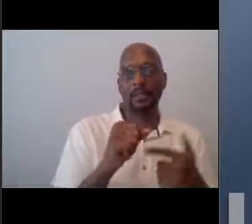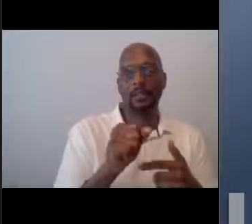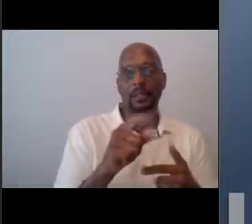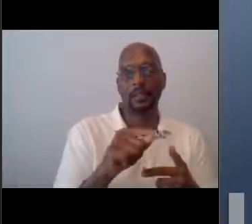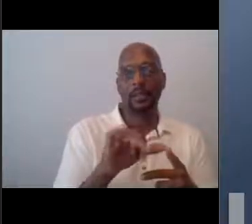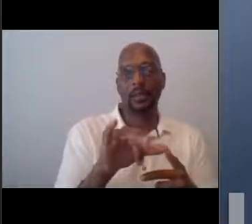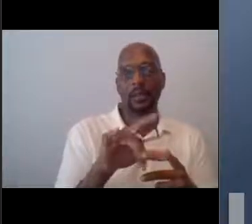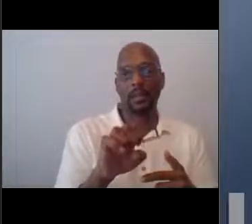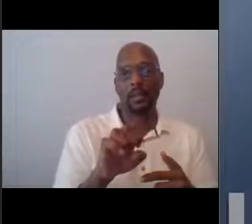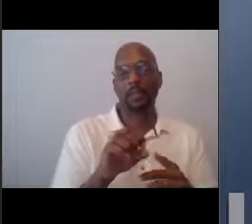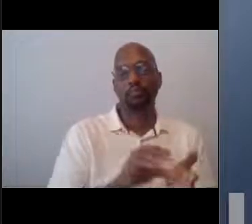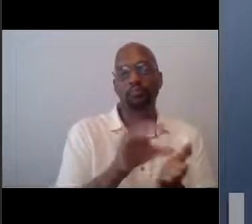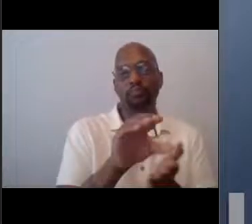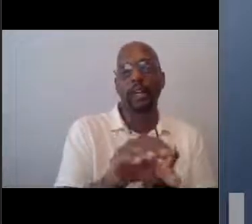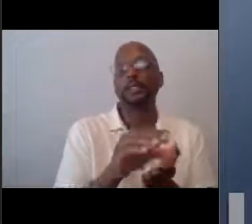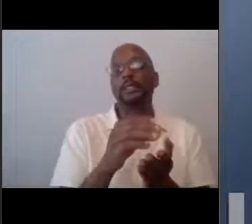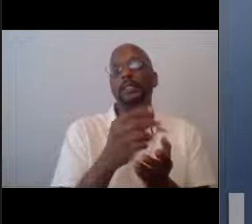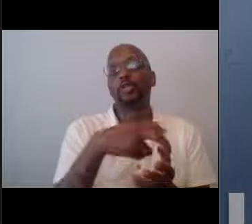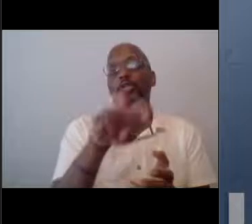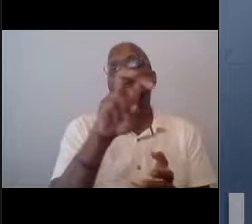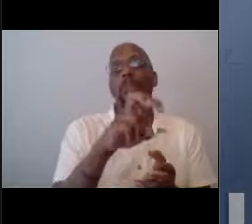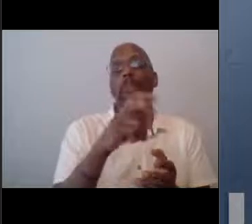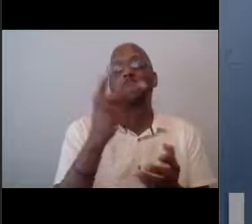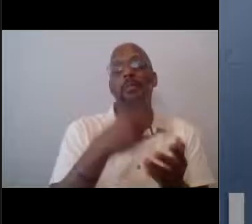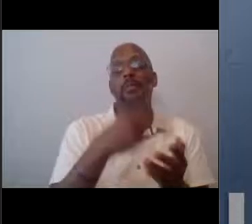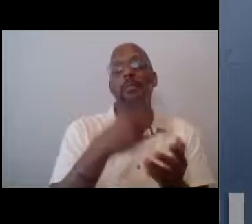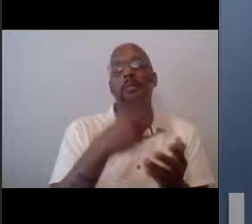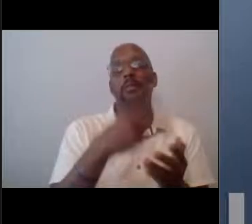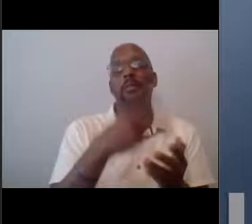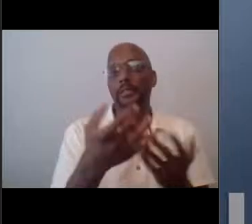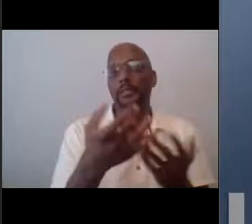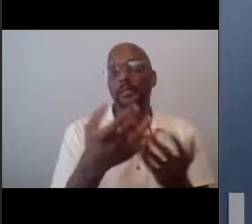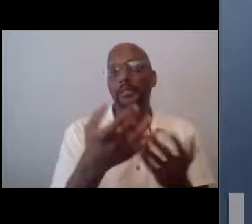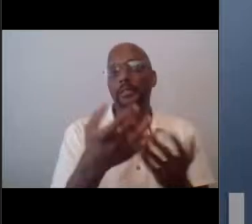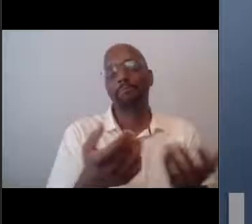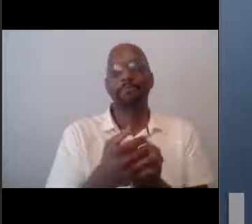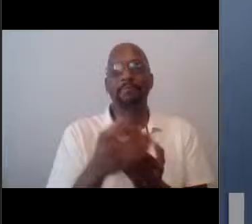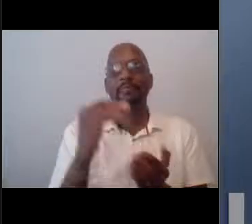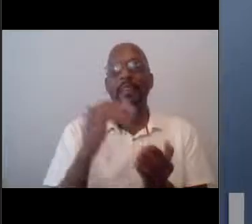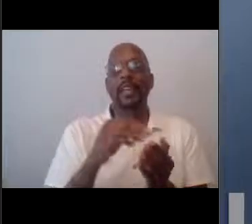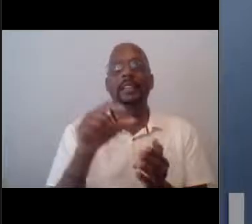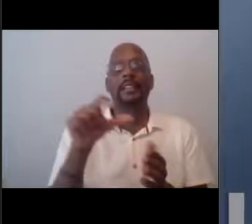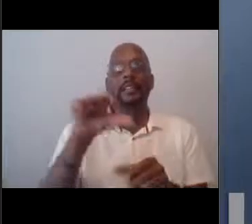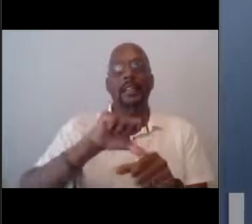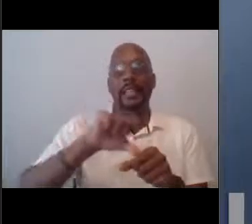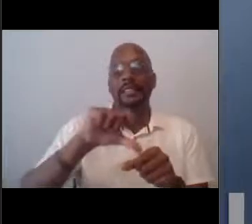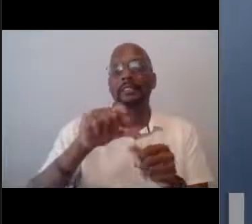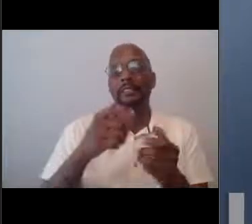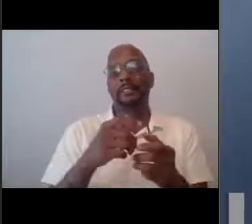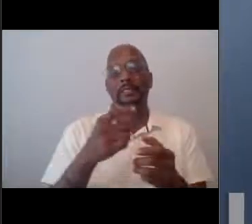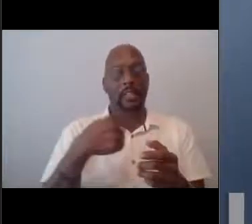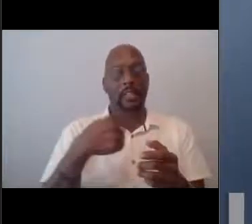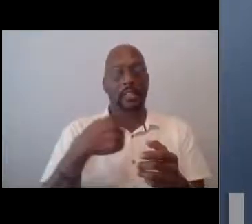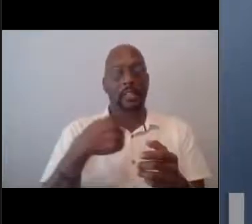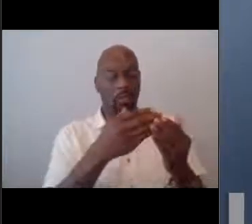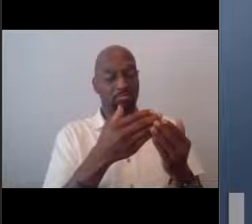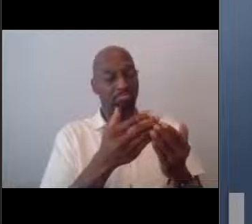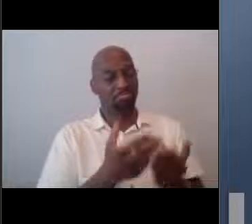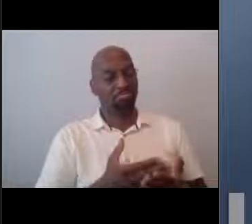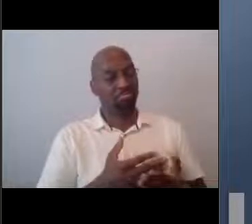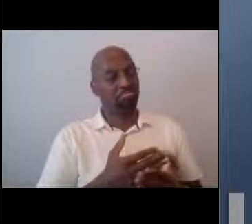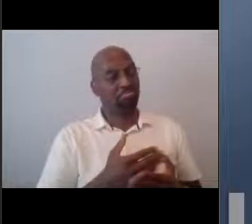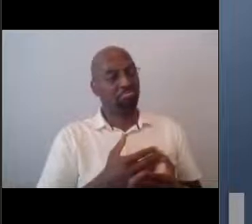that result in a reduction in VMT and greenhouse gas. Our group expressed interest in digging into some of the nuts and